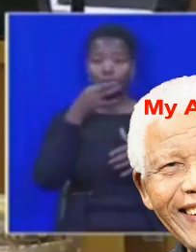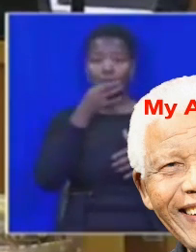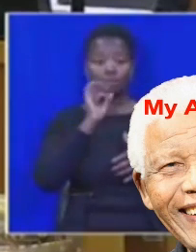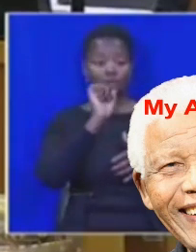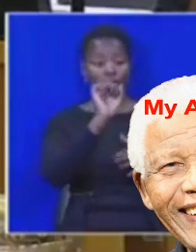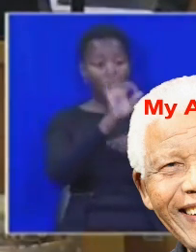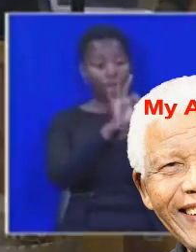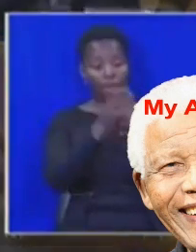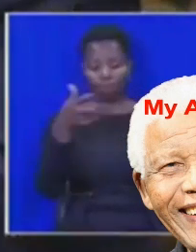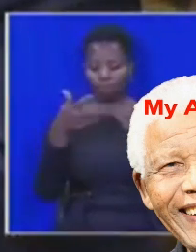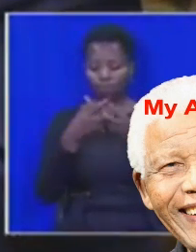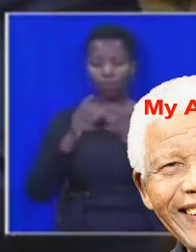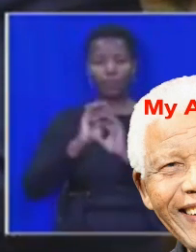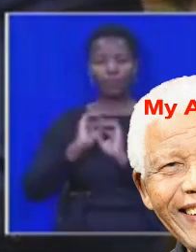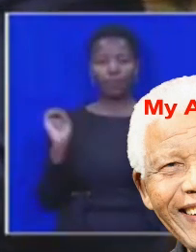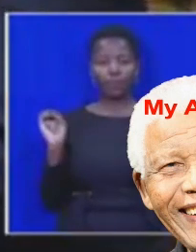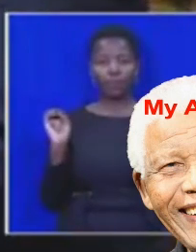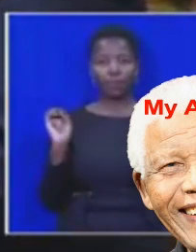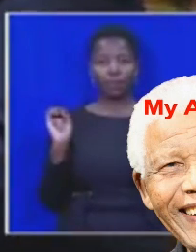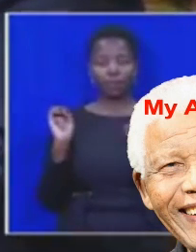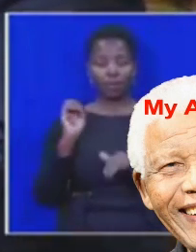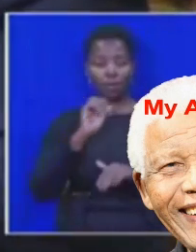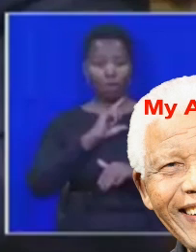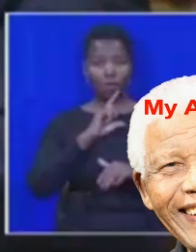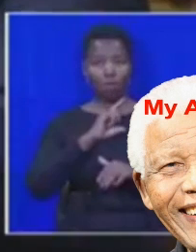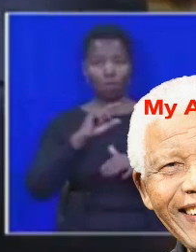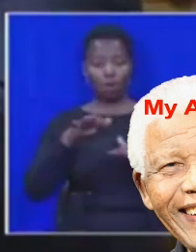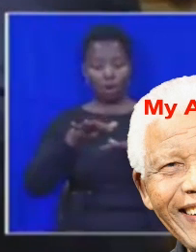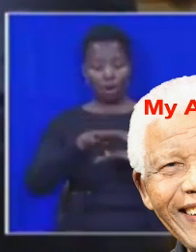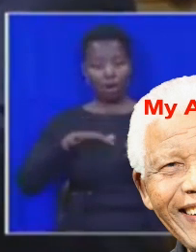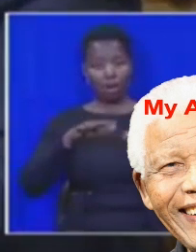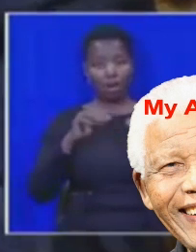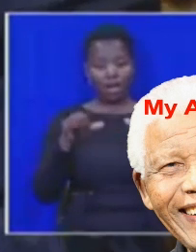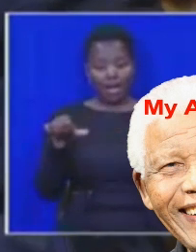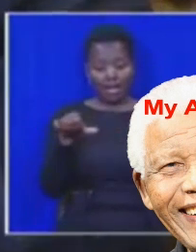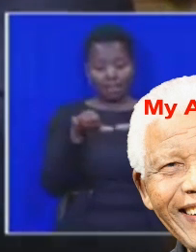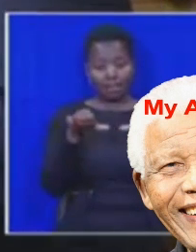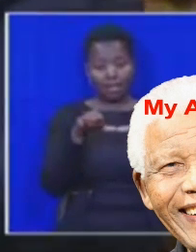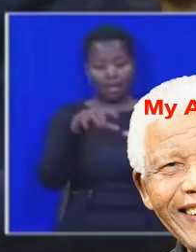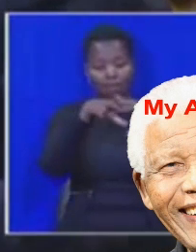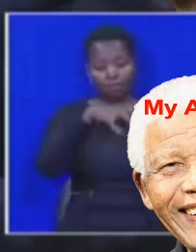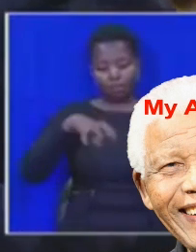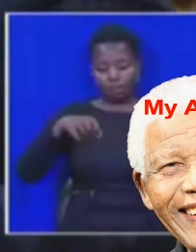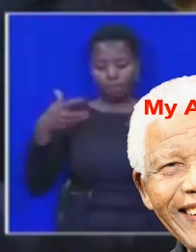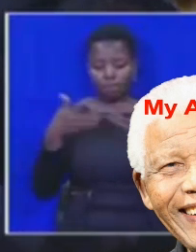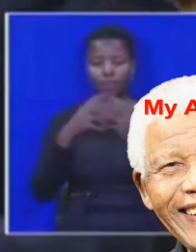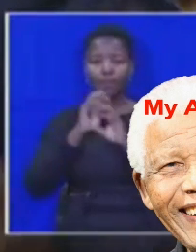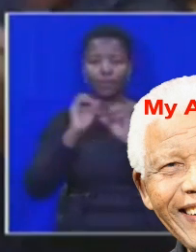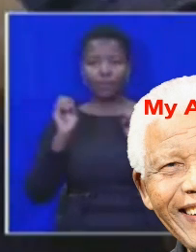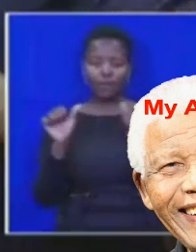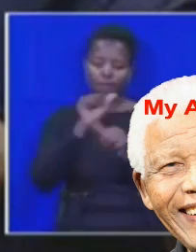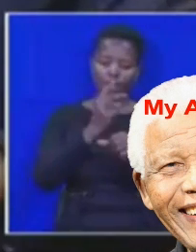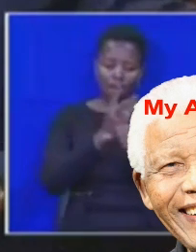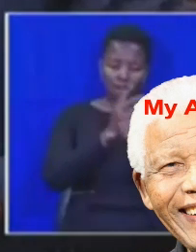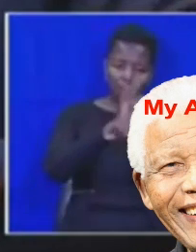here because your plan is not in keeping with the size that I'm now extending. They went back to work on it. That's